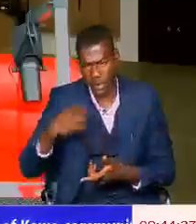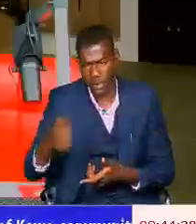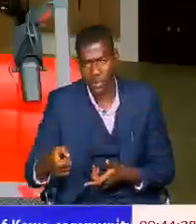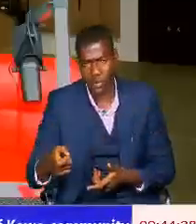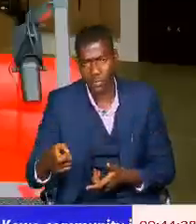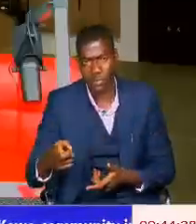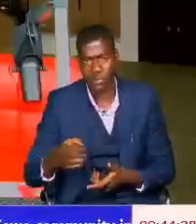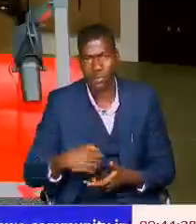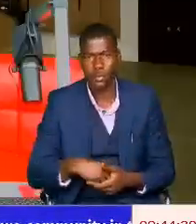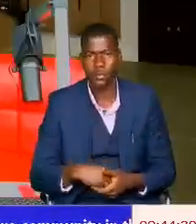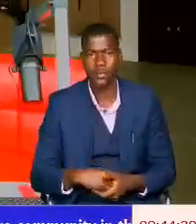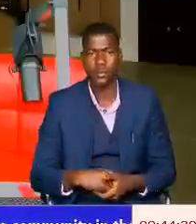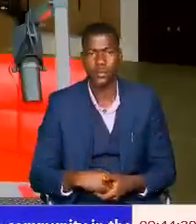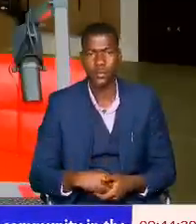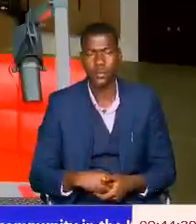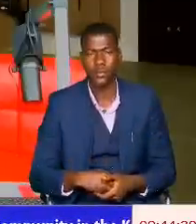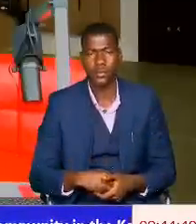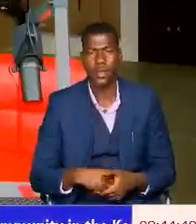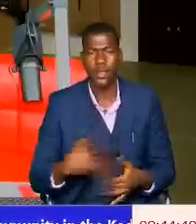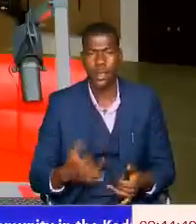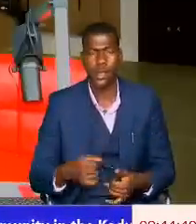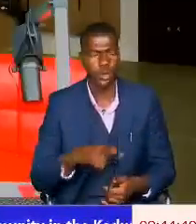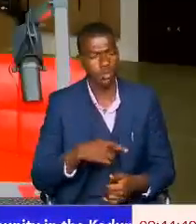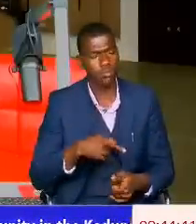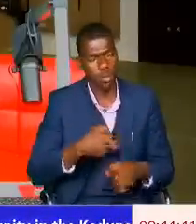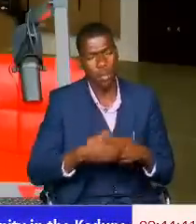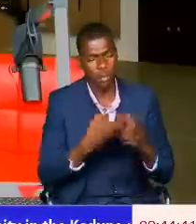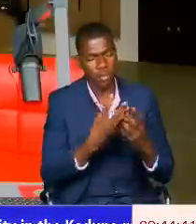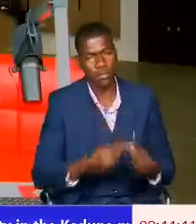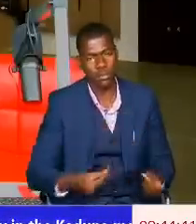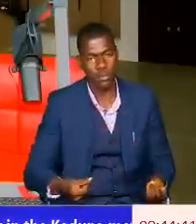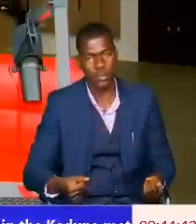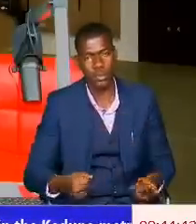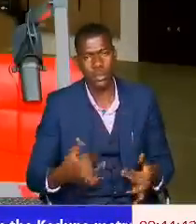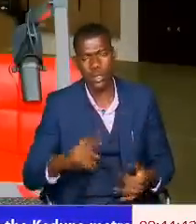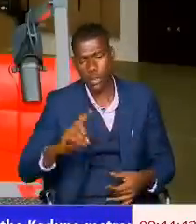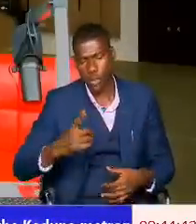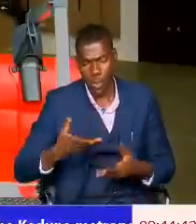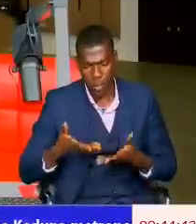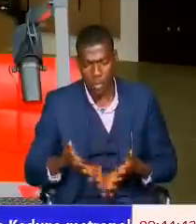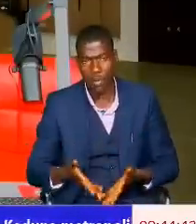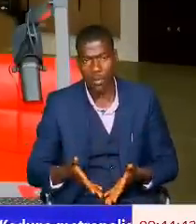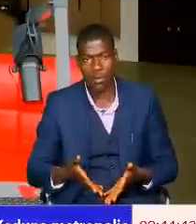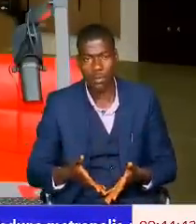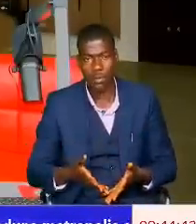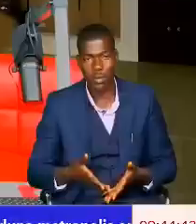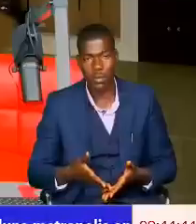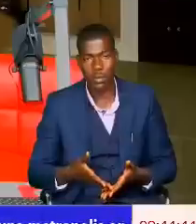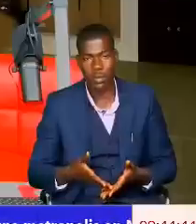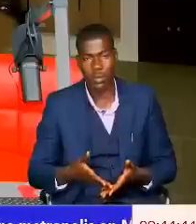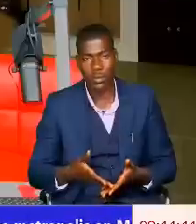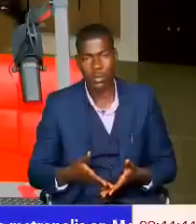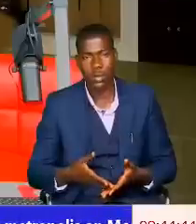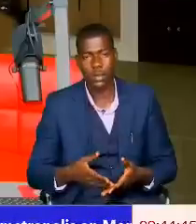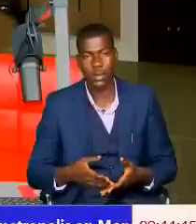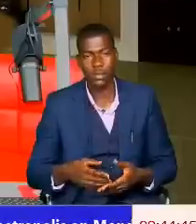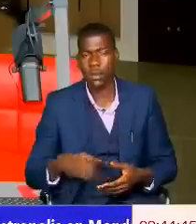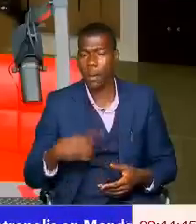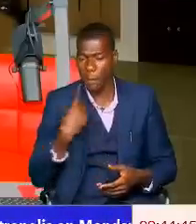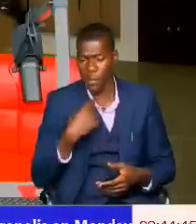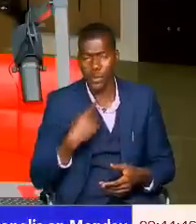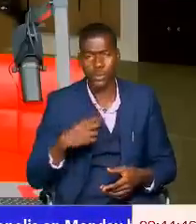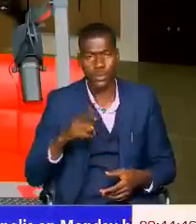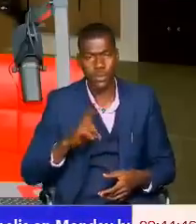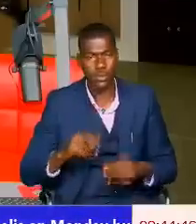balance. When I don't settle with them, then he go come here. Come the same amount way it